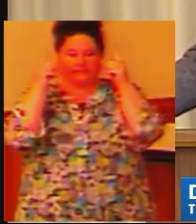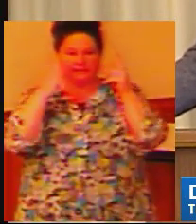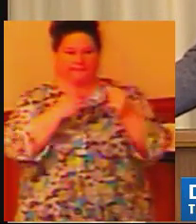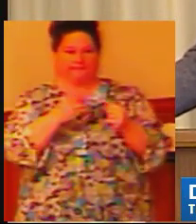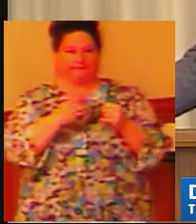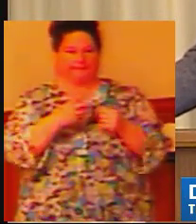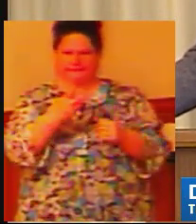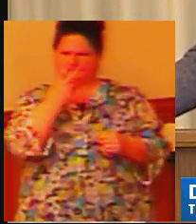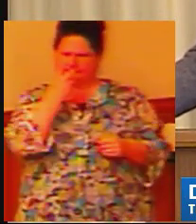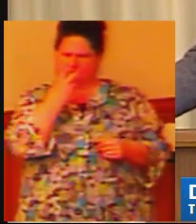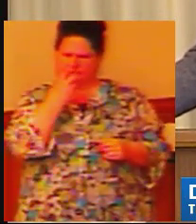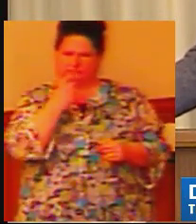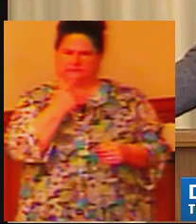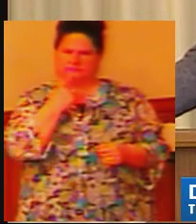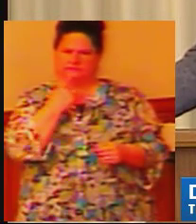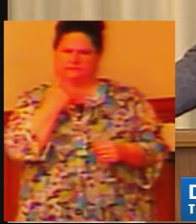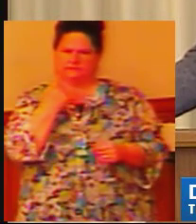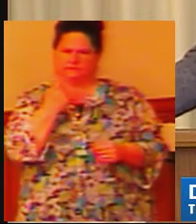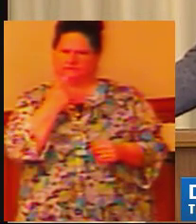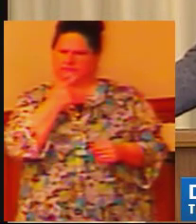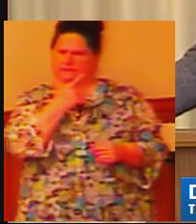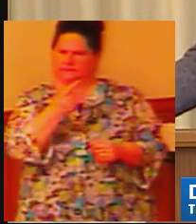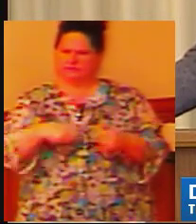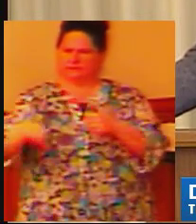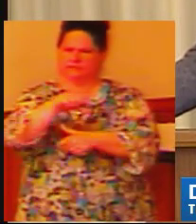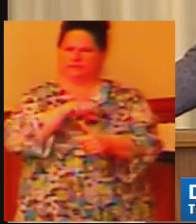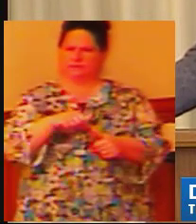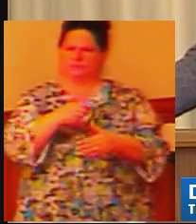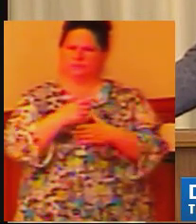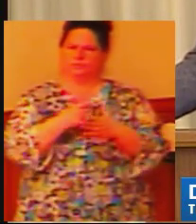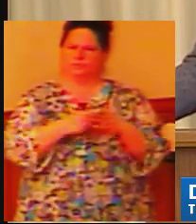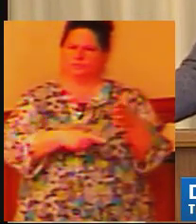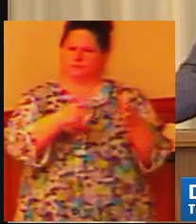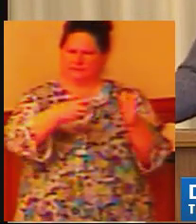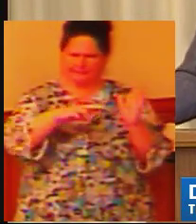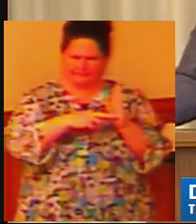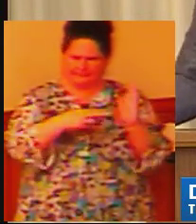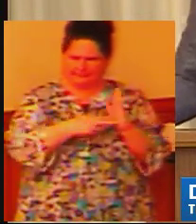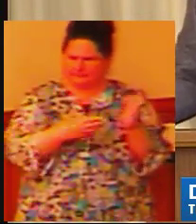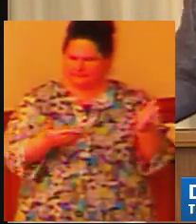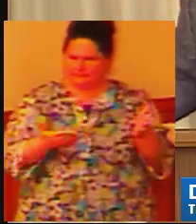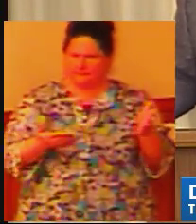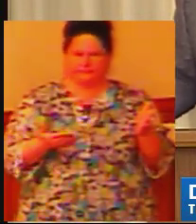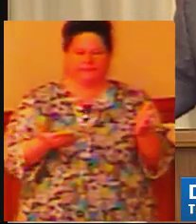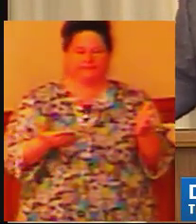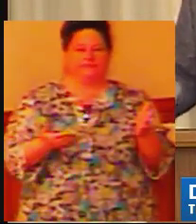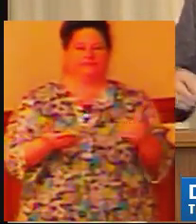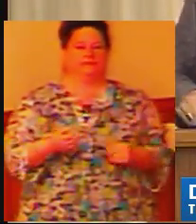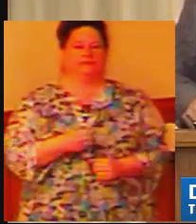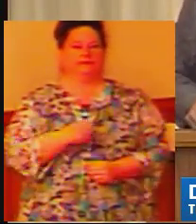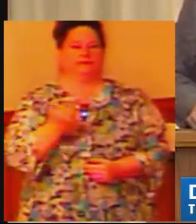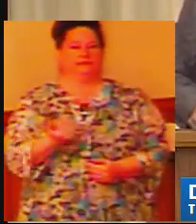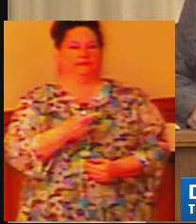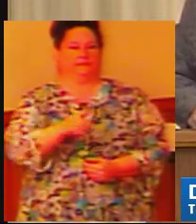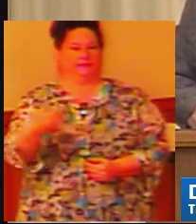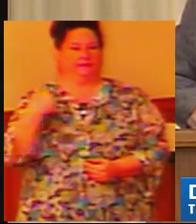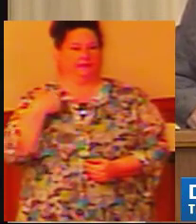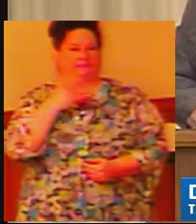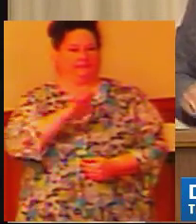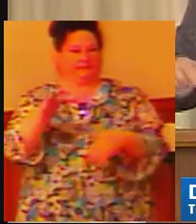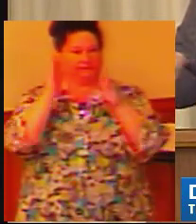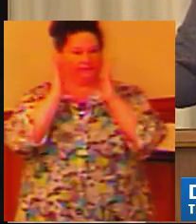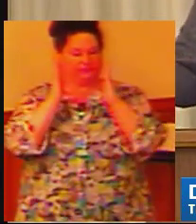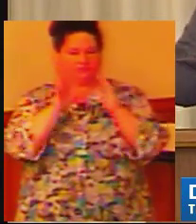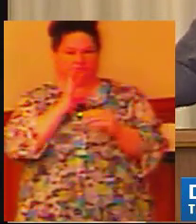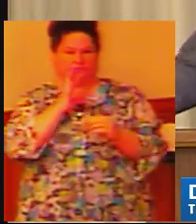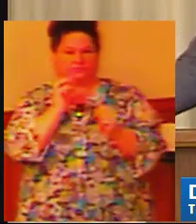in doubt, saying one to another, What meaneth this? So now, they've got their attention. They're speaking to